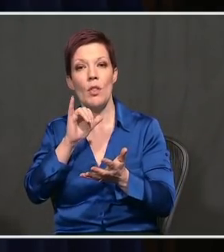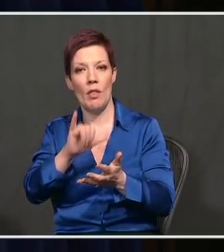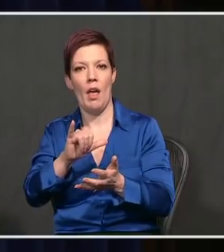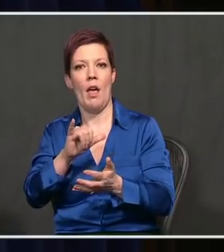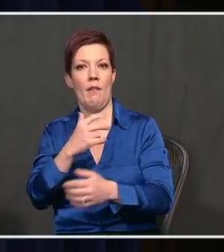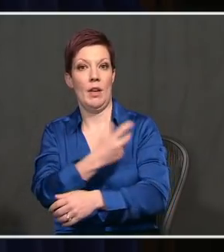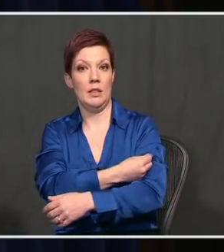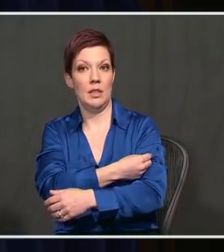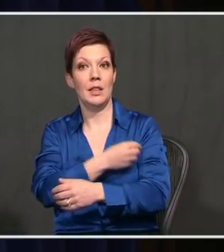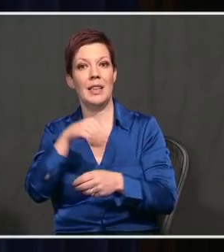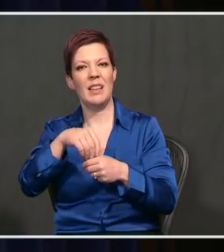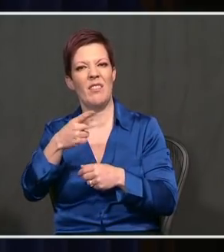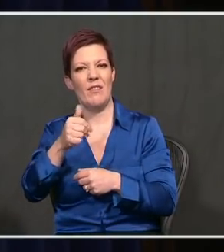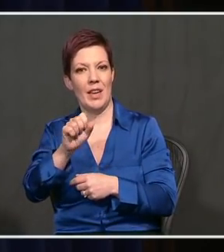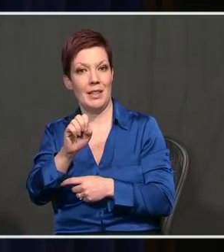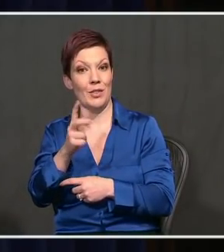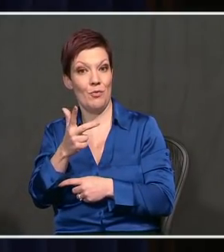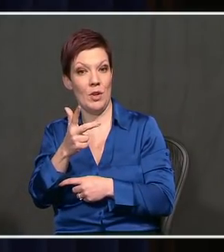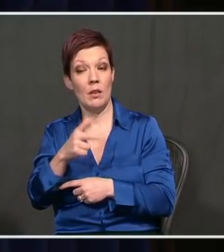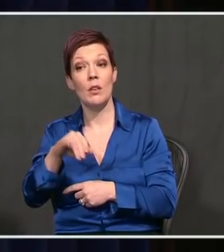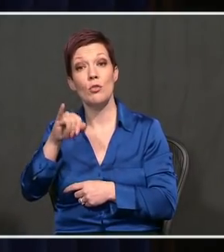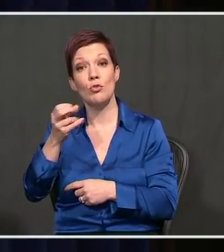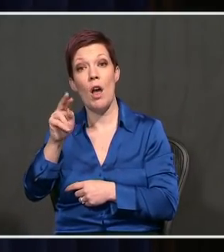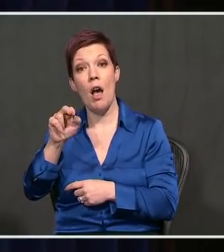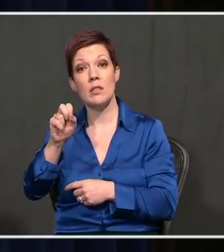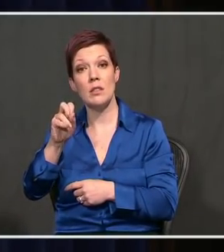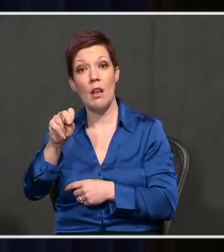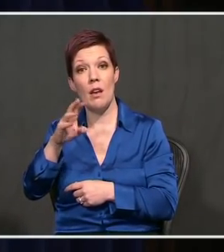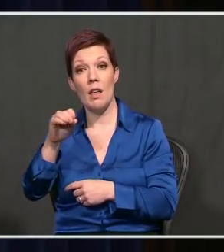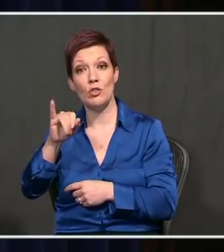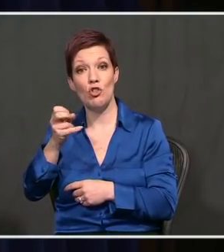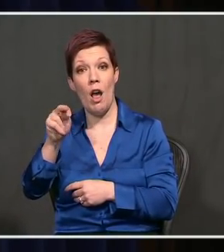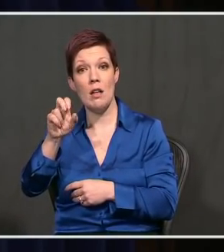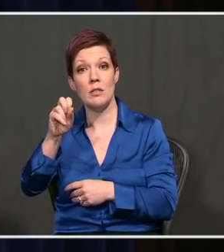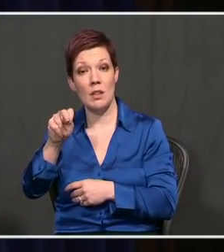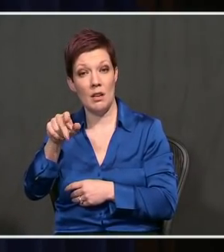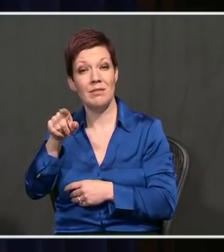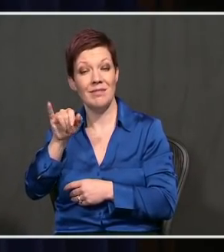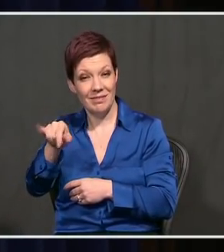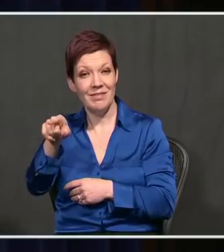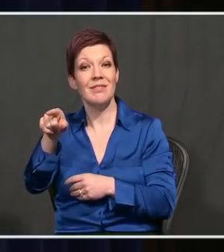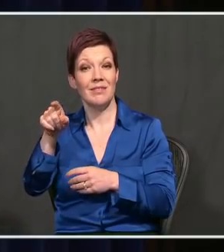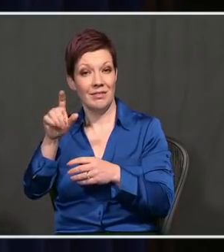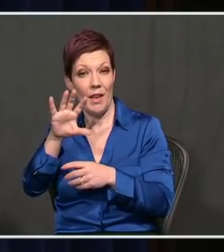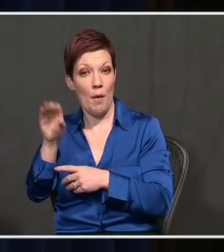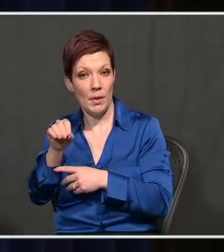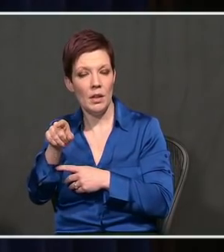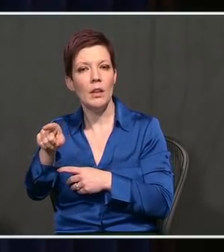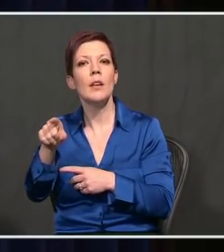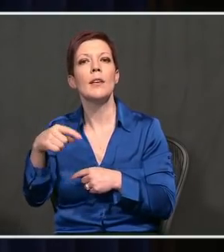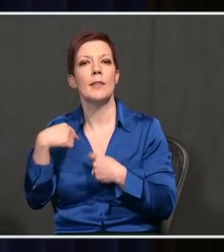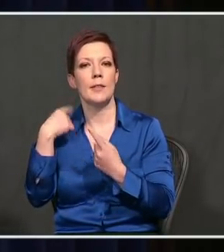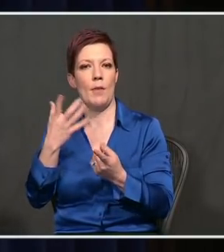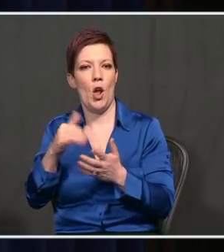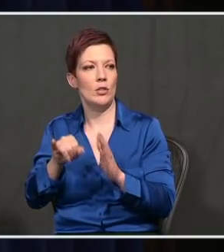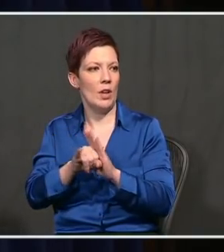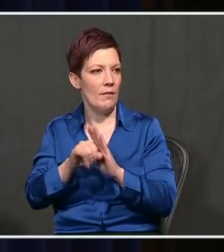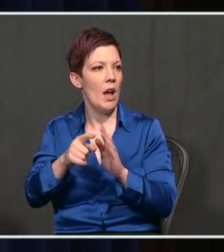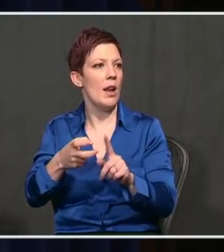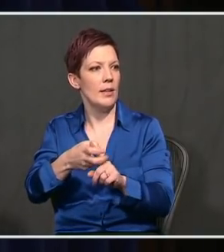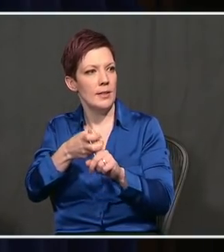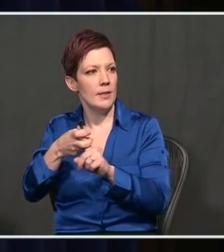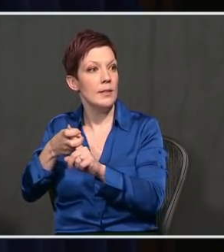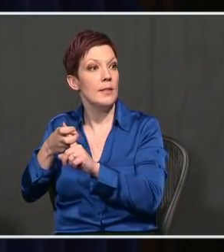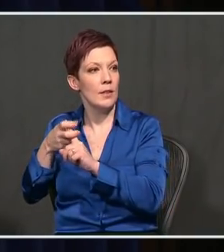them by Johnson & Johnson has already recruited more than 35,000 subjects in the phase 3 trial. And Mr.